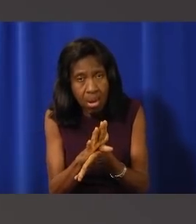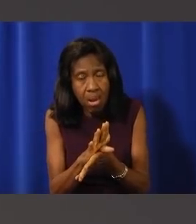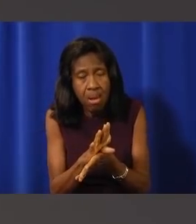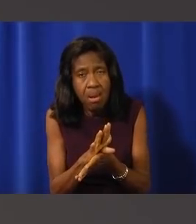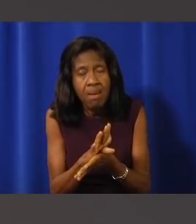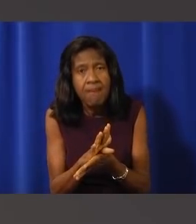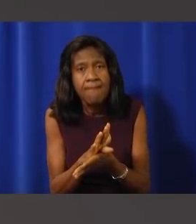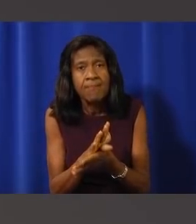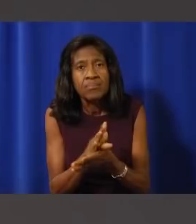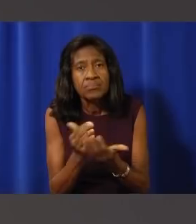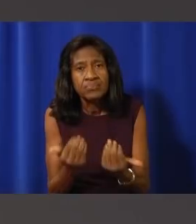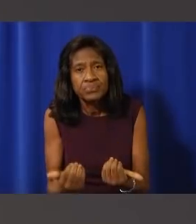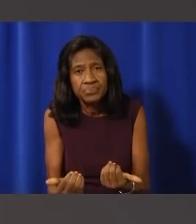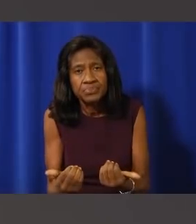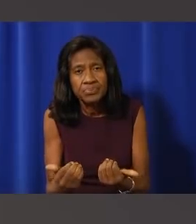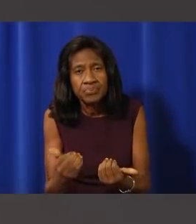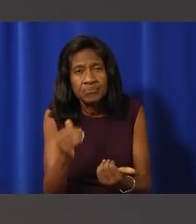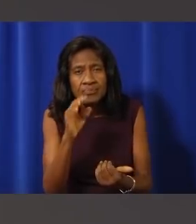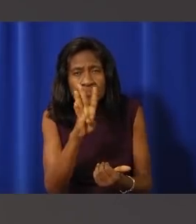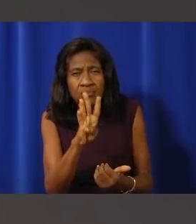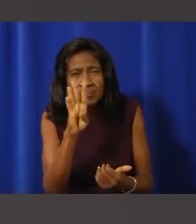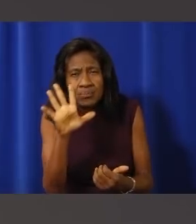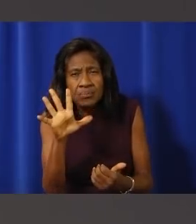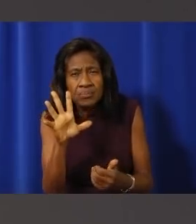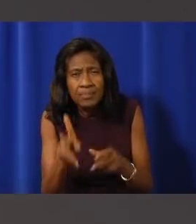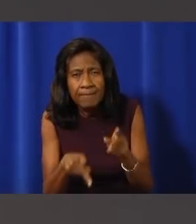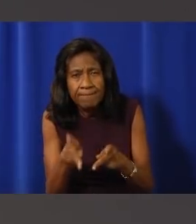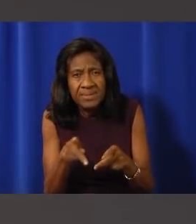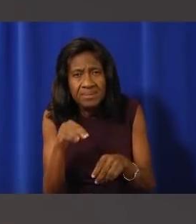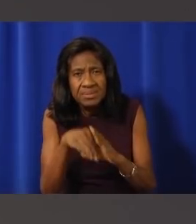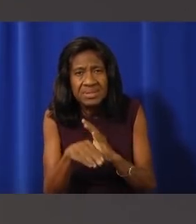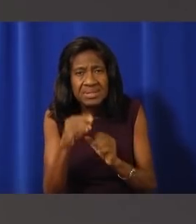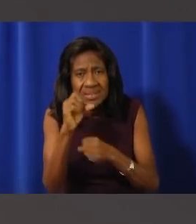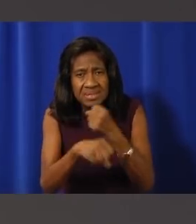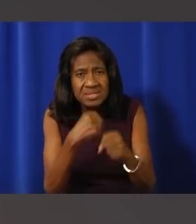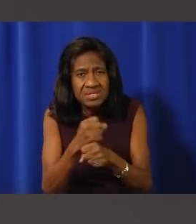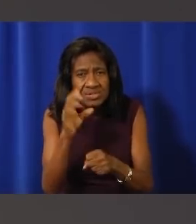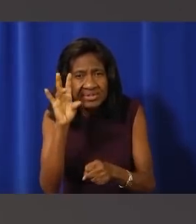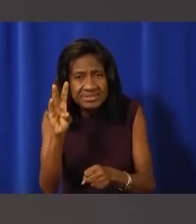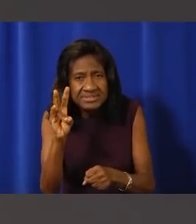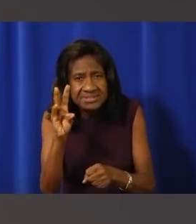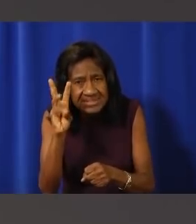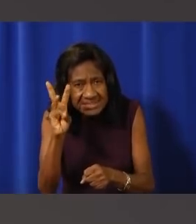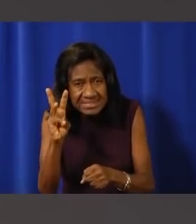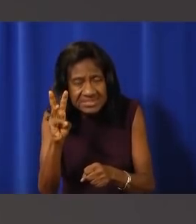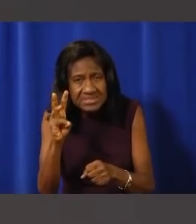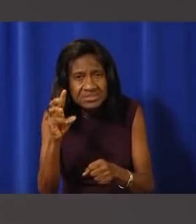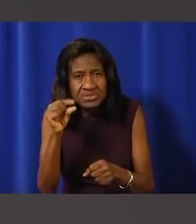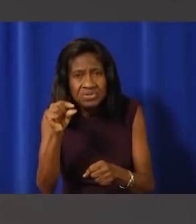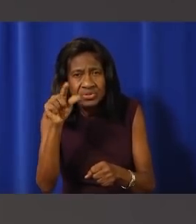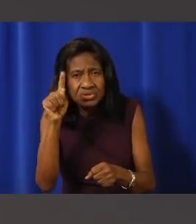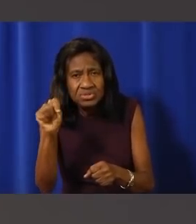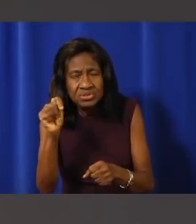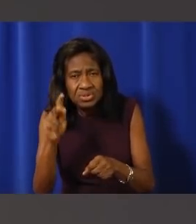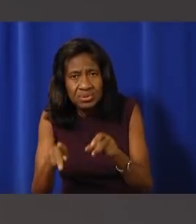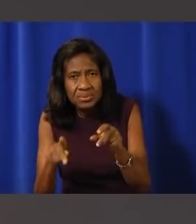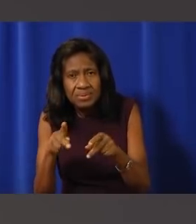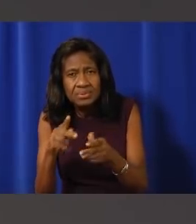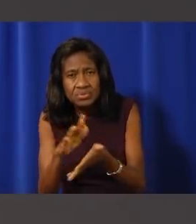So in all of the 45 people in Year 6 at Georgetown Primary School, we have resulted 28 of those,